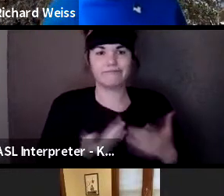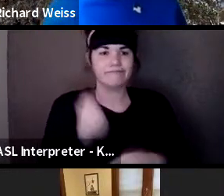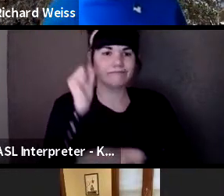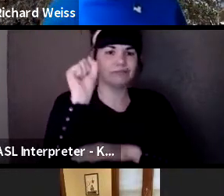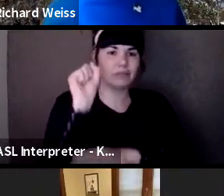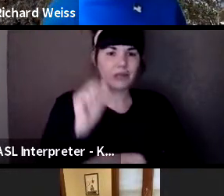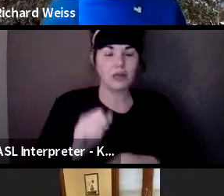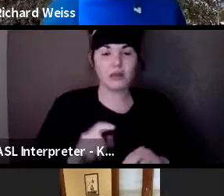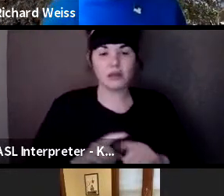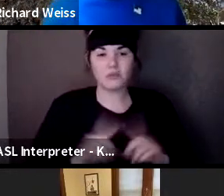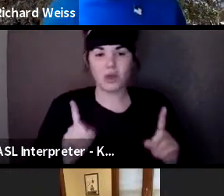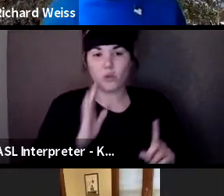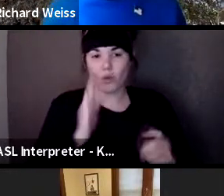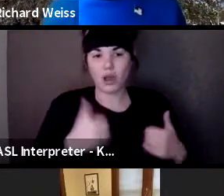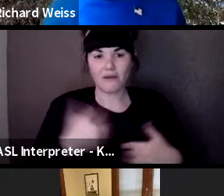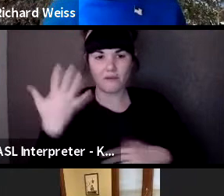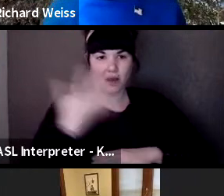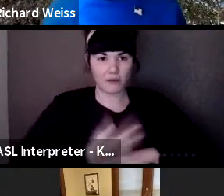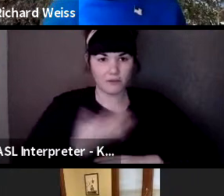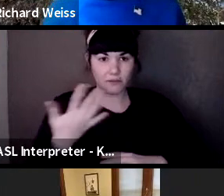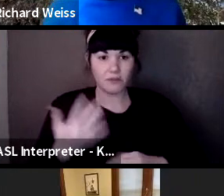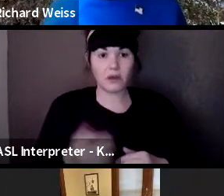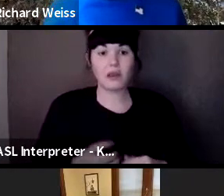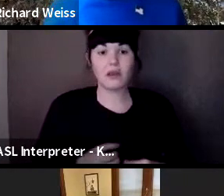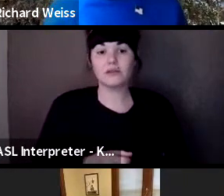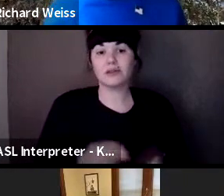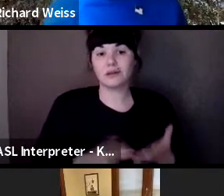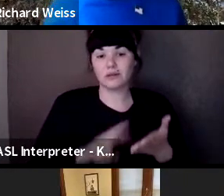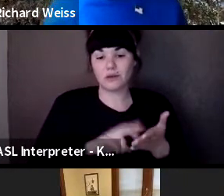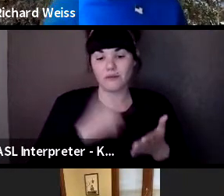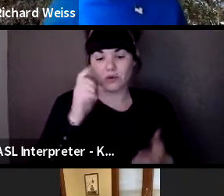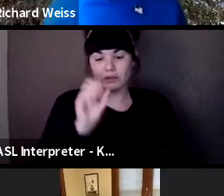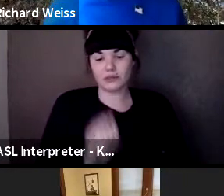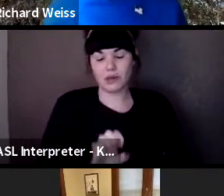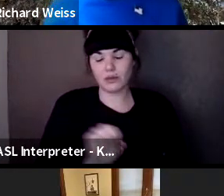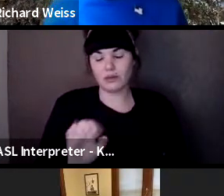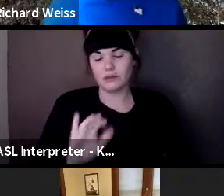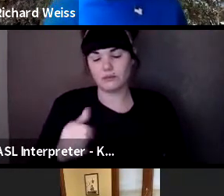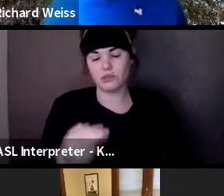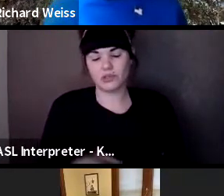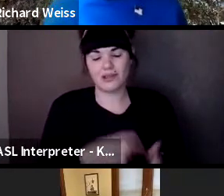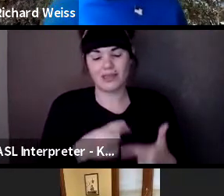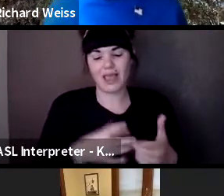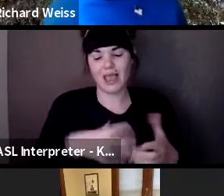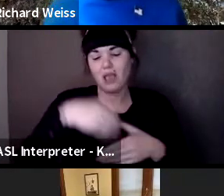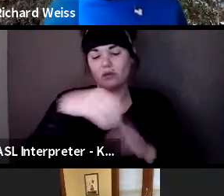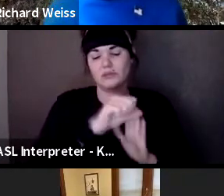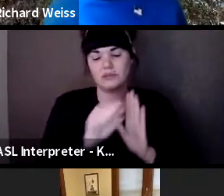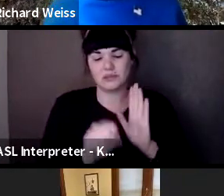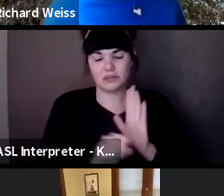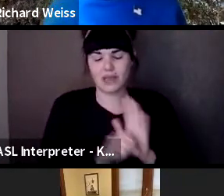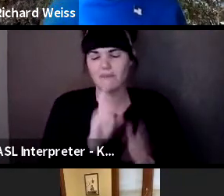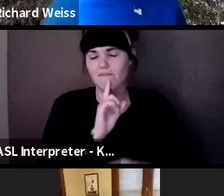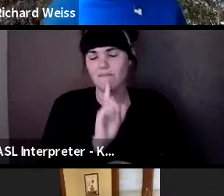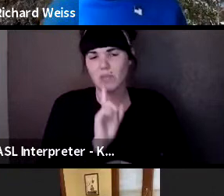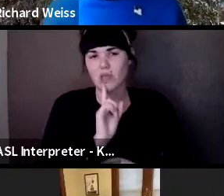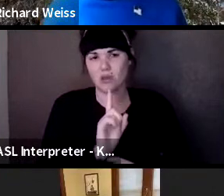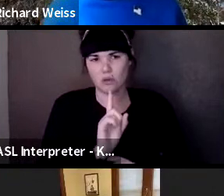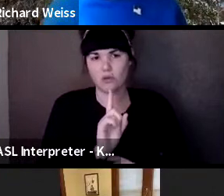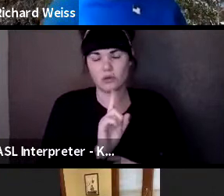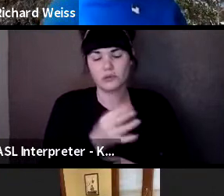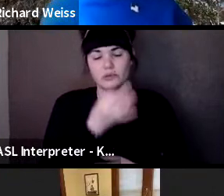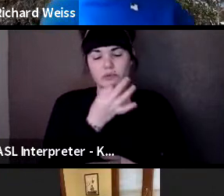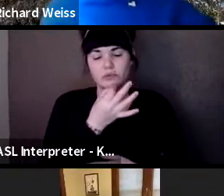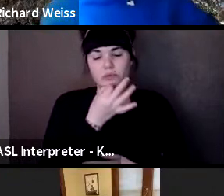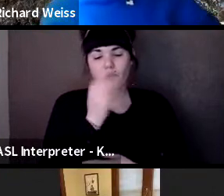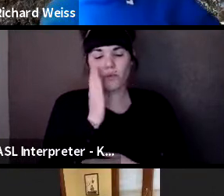The promotional consultant contracts for Southeast Michigan and then outstate are very close to being executed